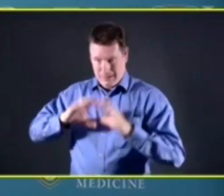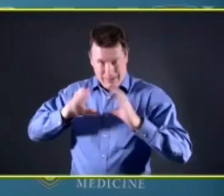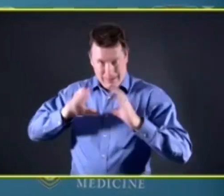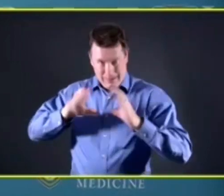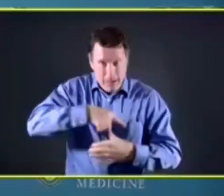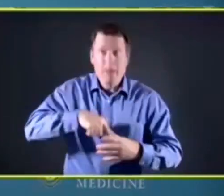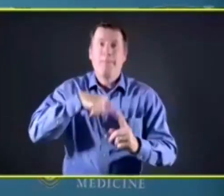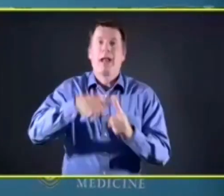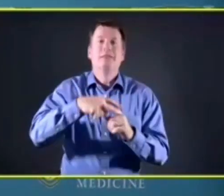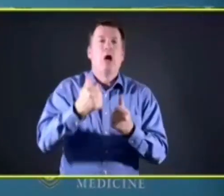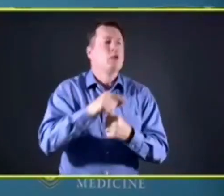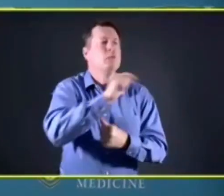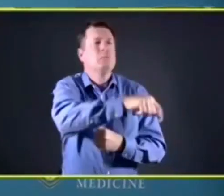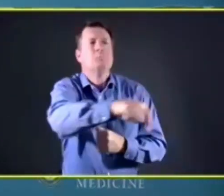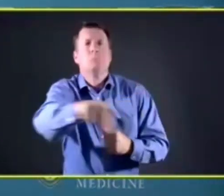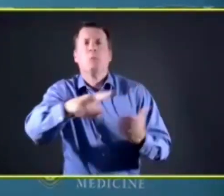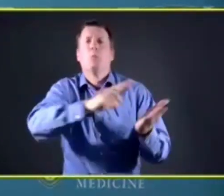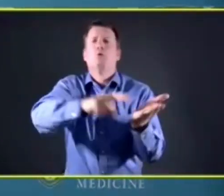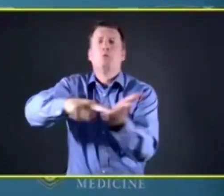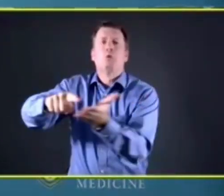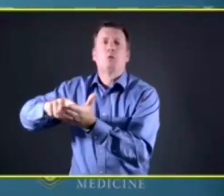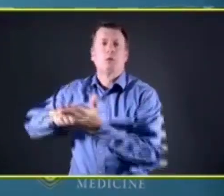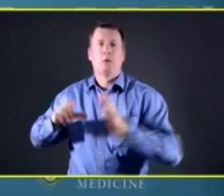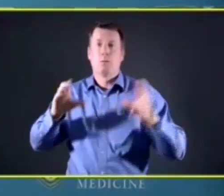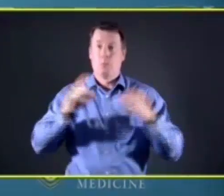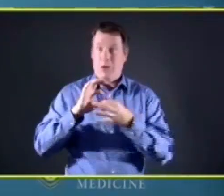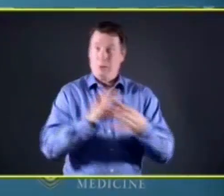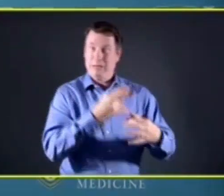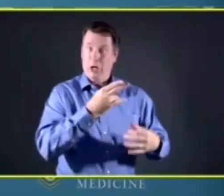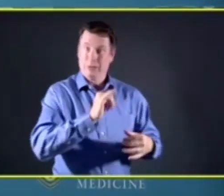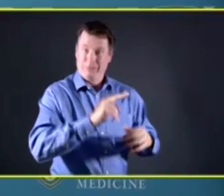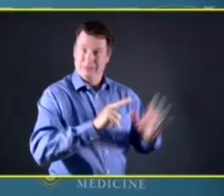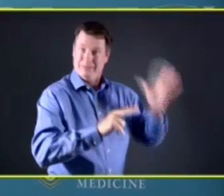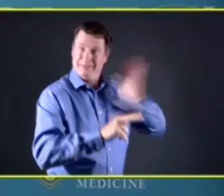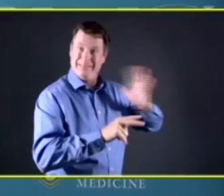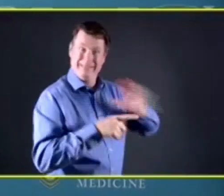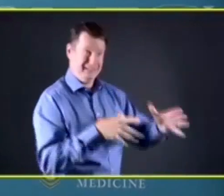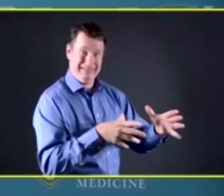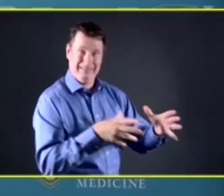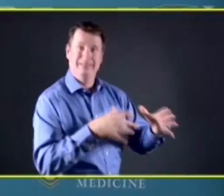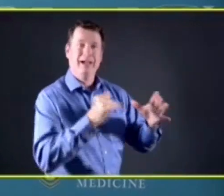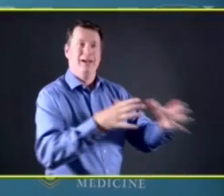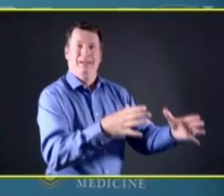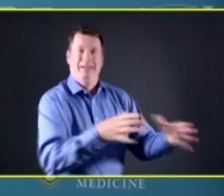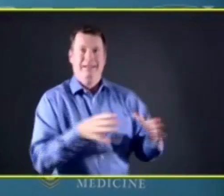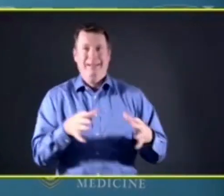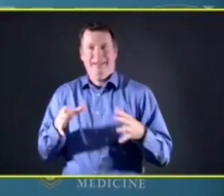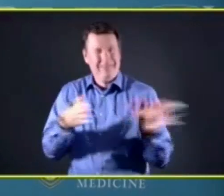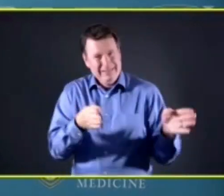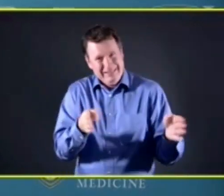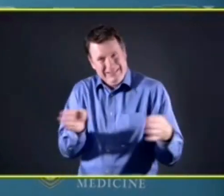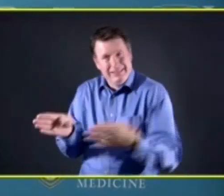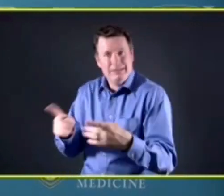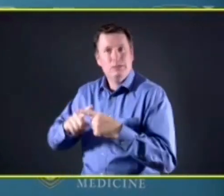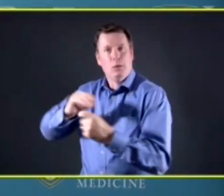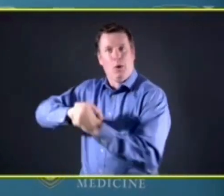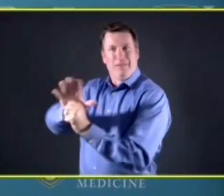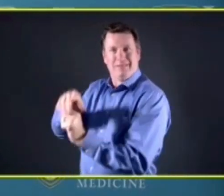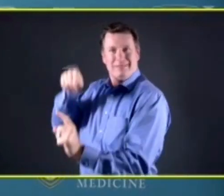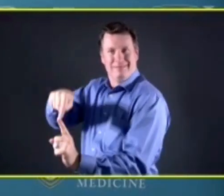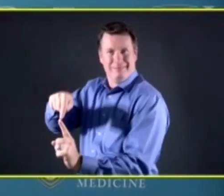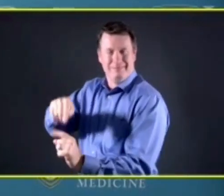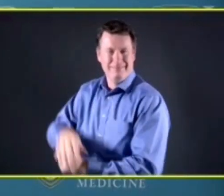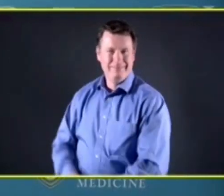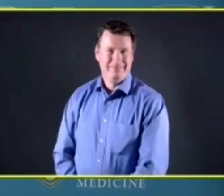have transitioned a little bit towards this focus. And so we're getting our first experience with a COVID-19 therapeutic trial here.